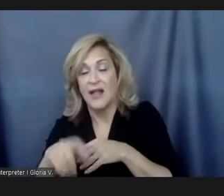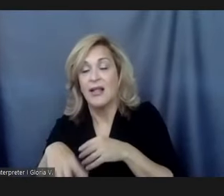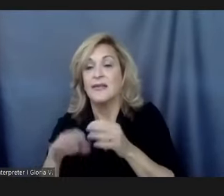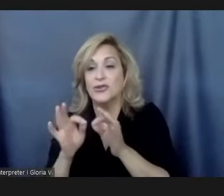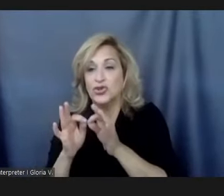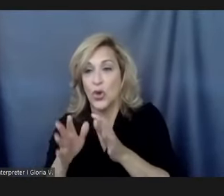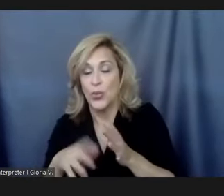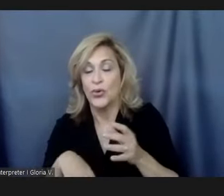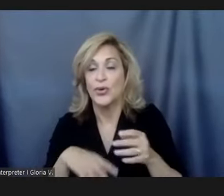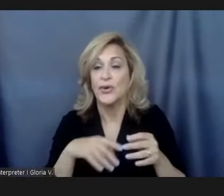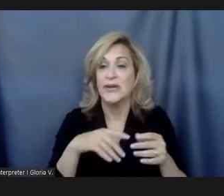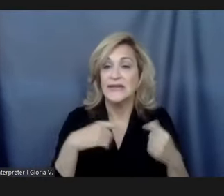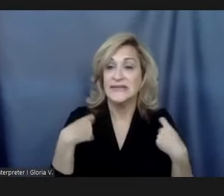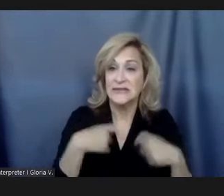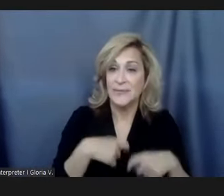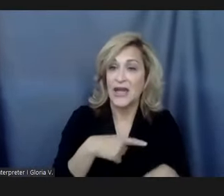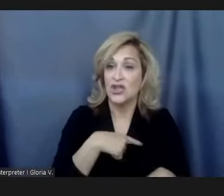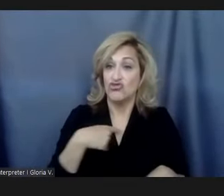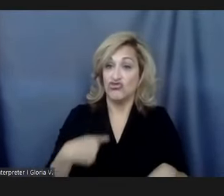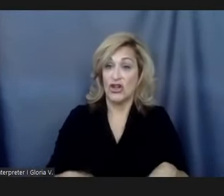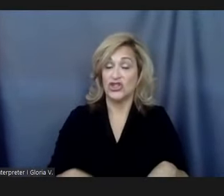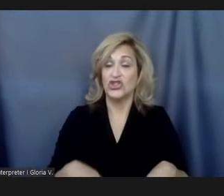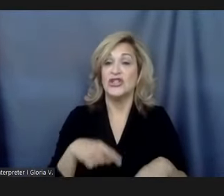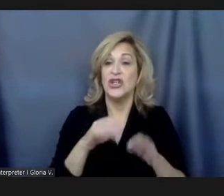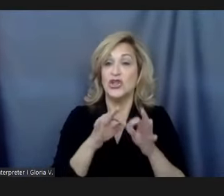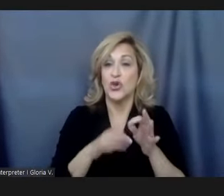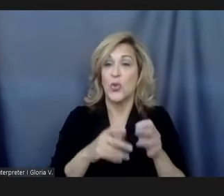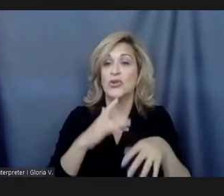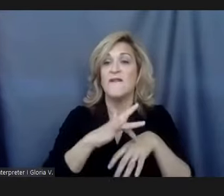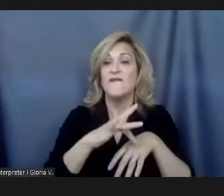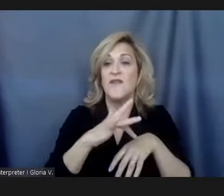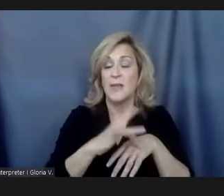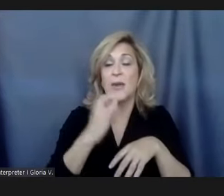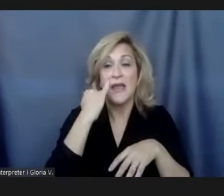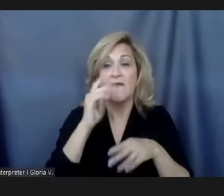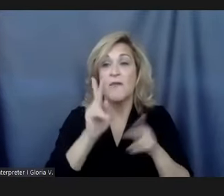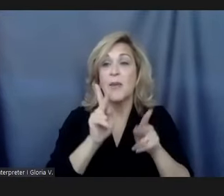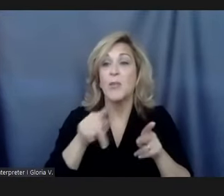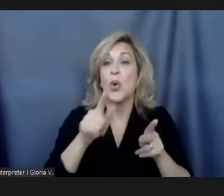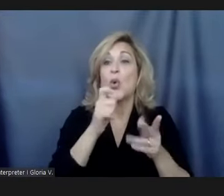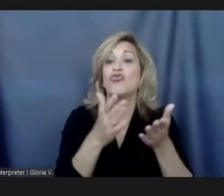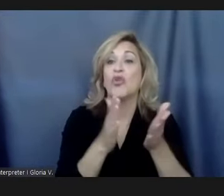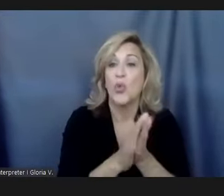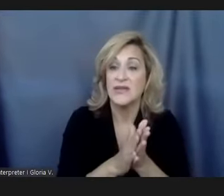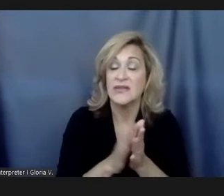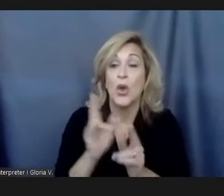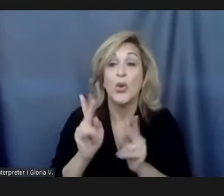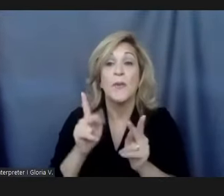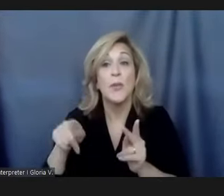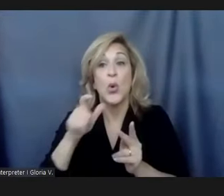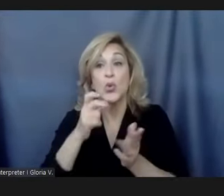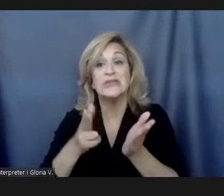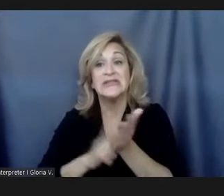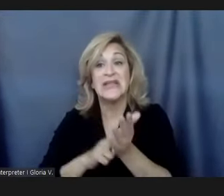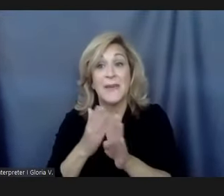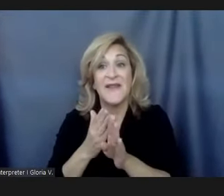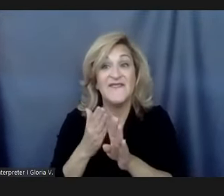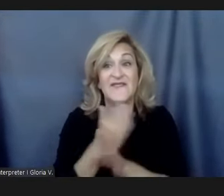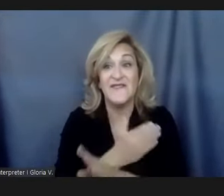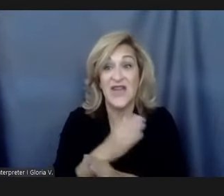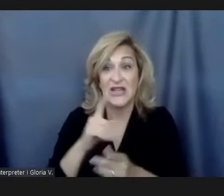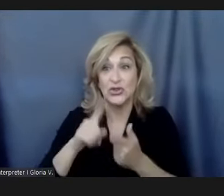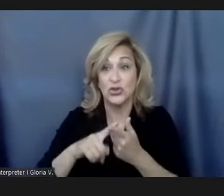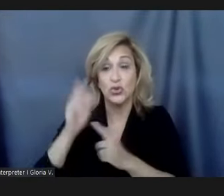also available for those who requested them in advance. Only those who signed up to speak in advance will be able to give public